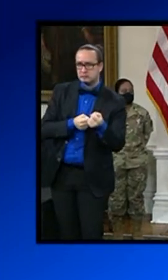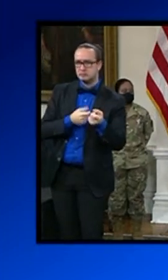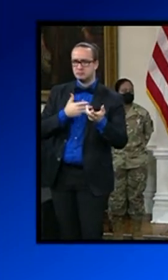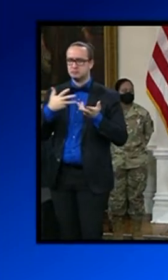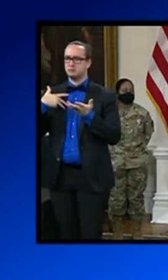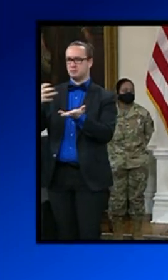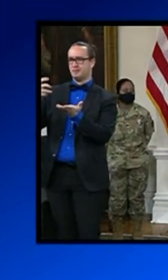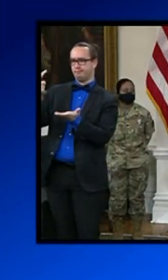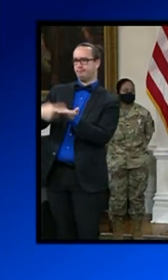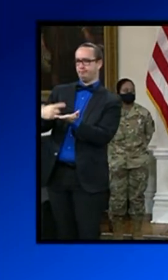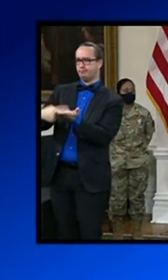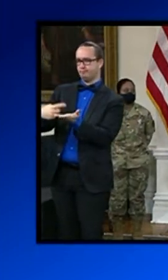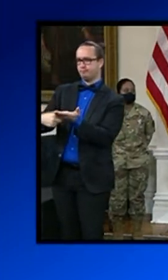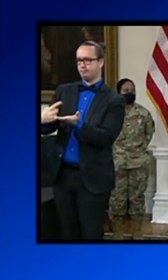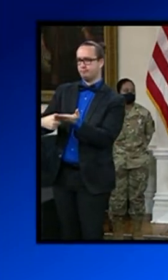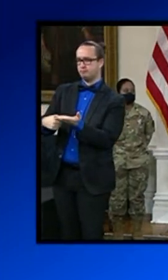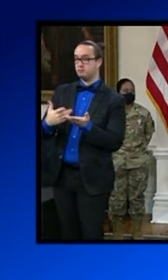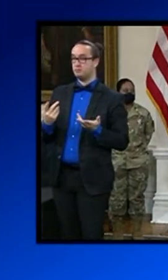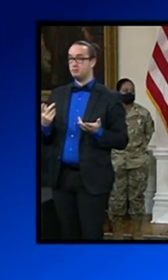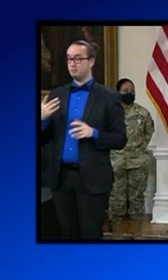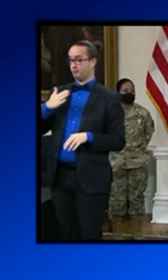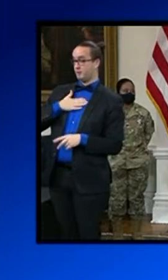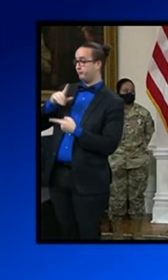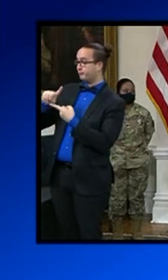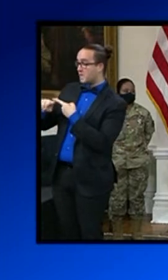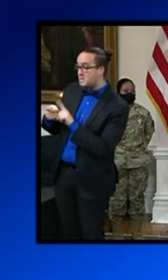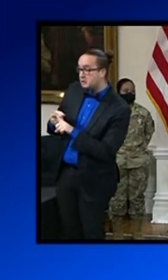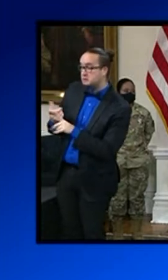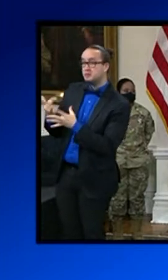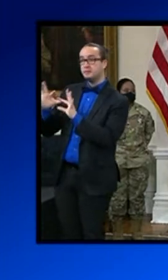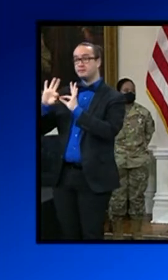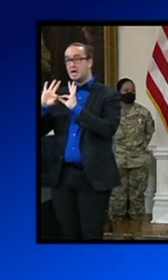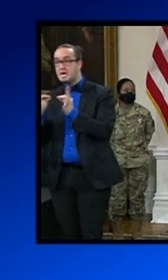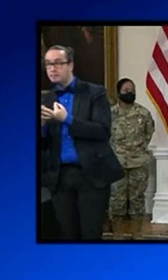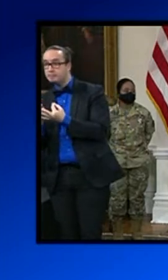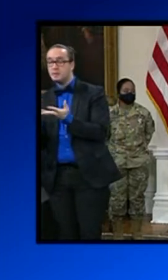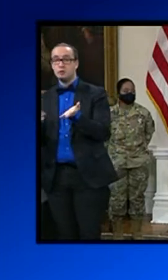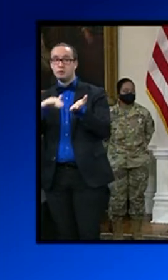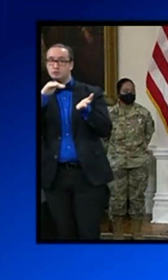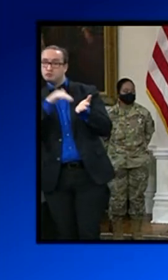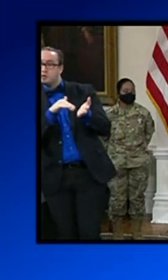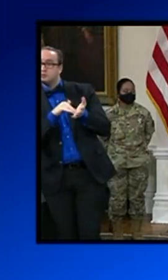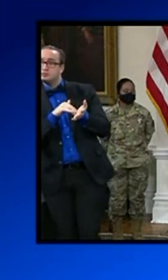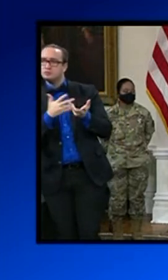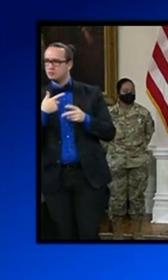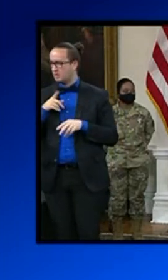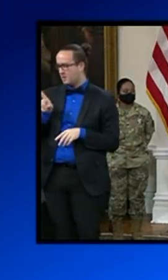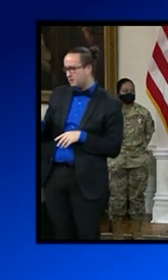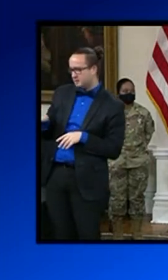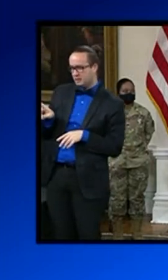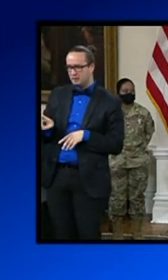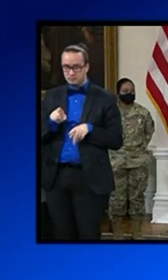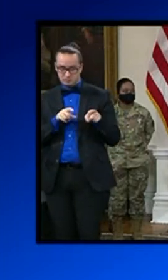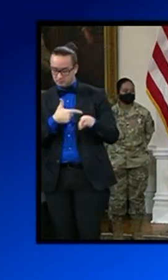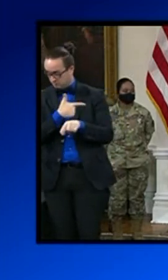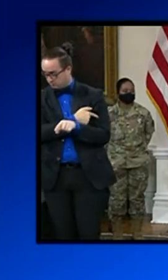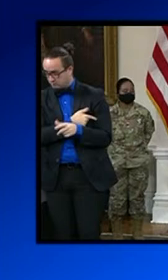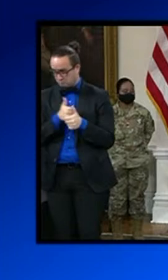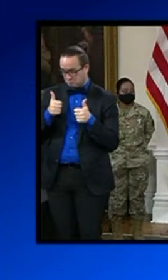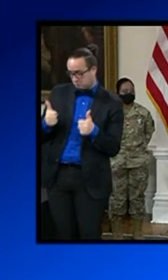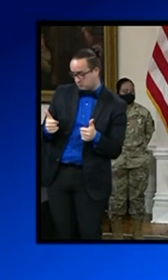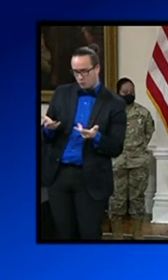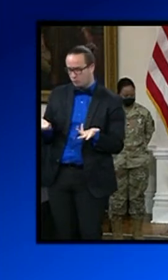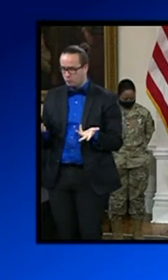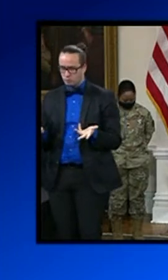the decision to get a vaccine, to get vaccinated, is no different amongst Marylanders or